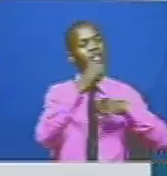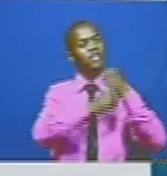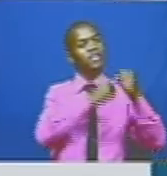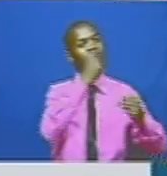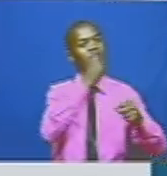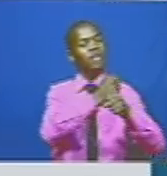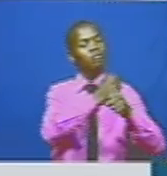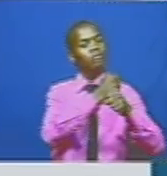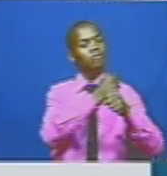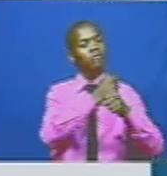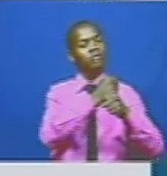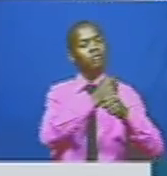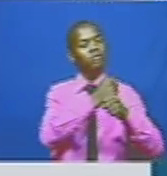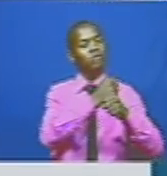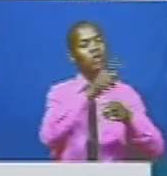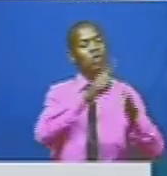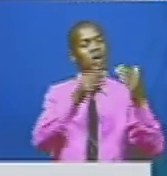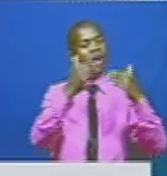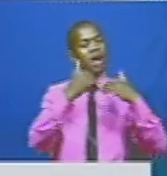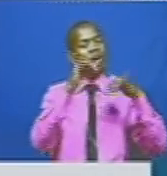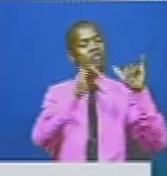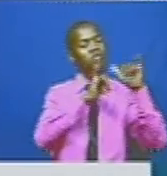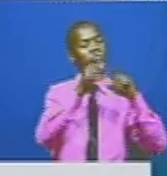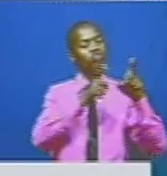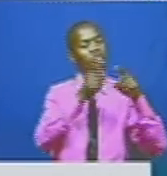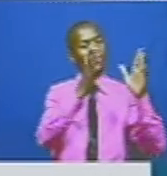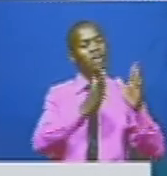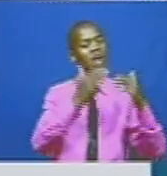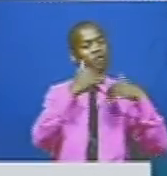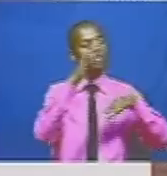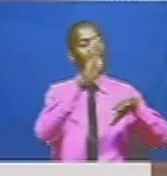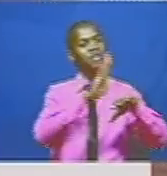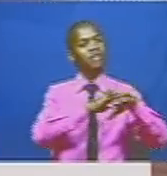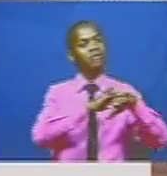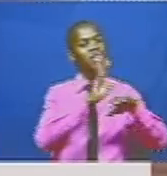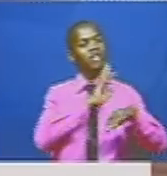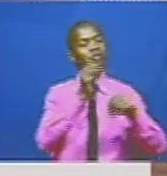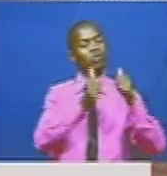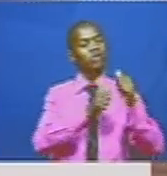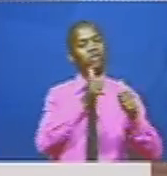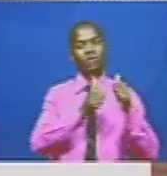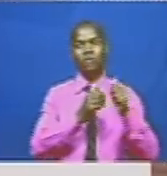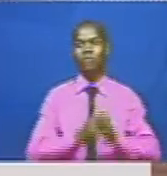that tour operators, hoteliers foresee? You go first.